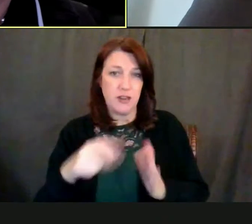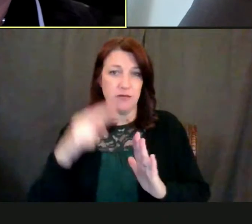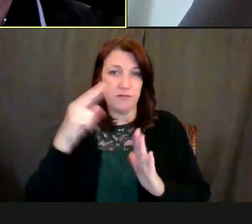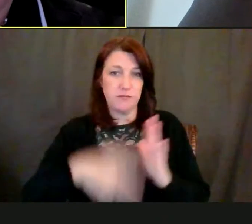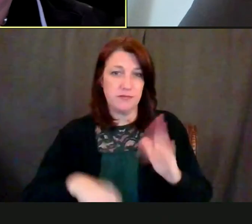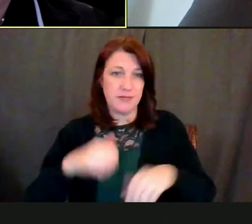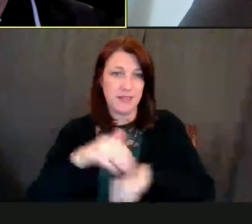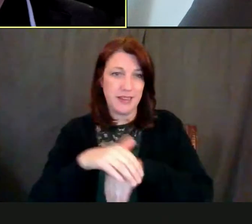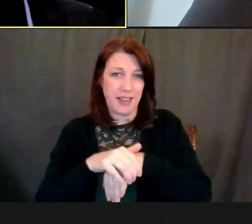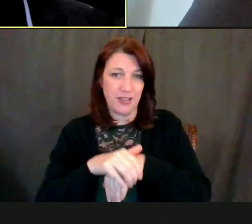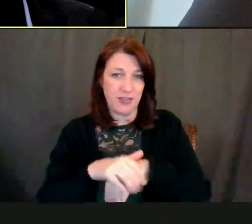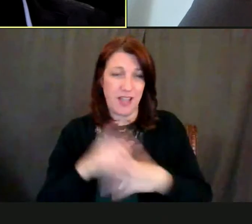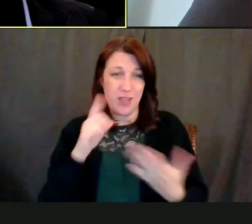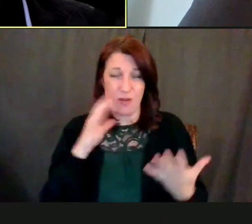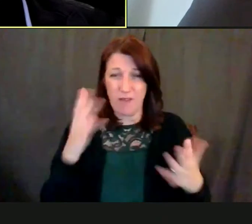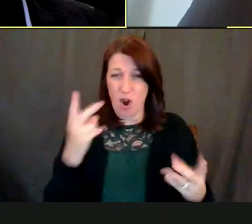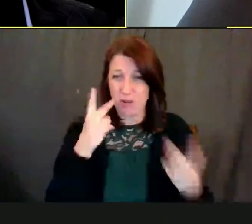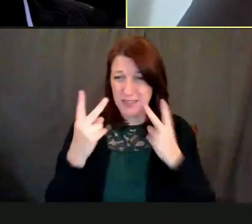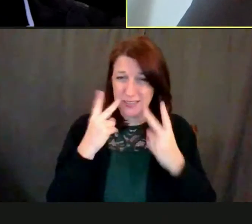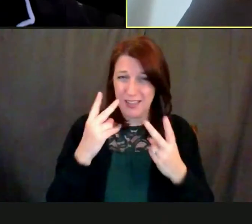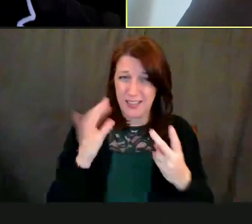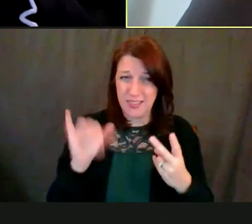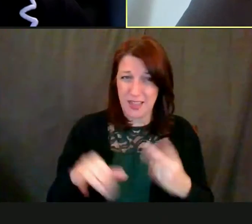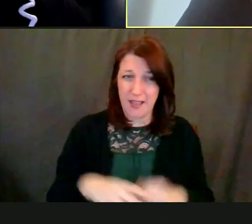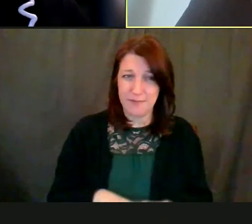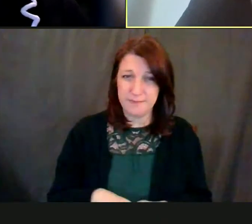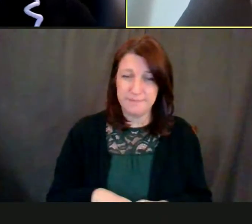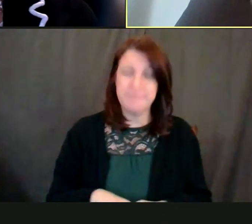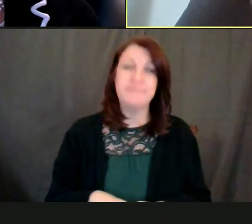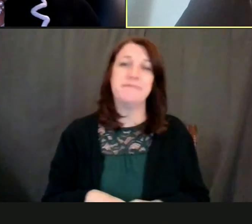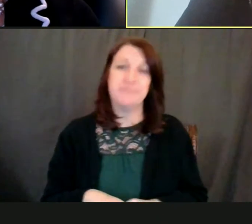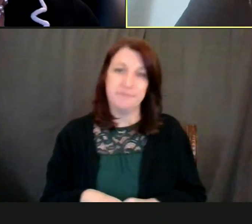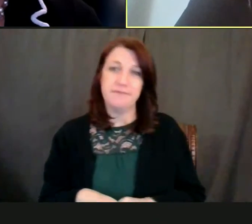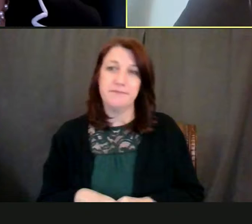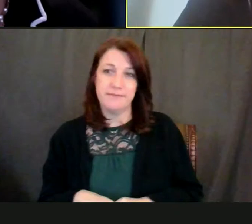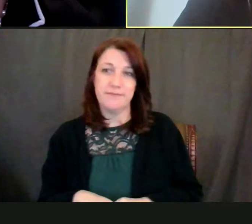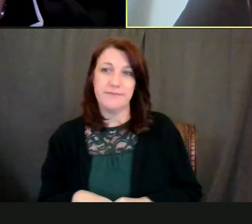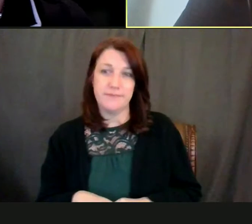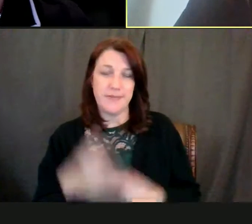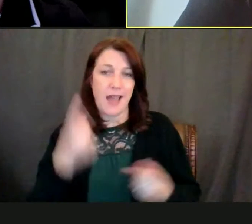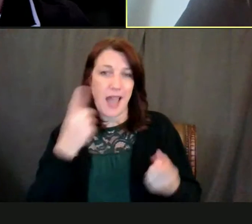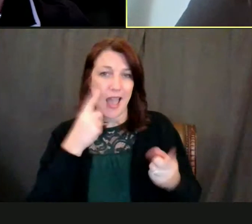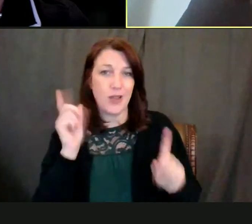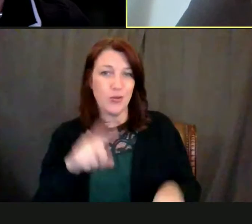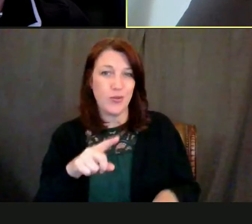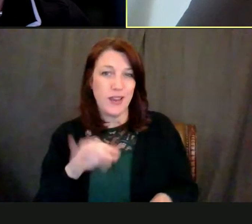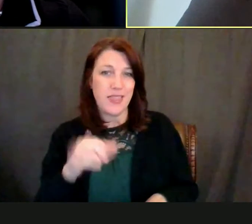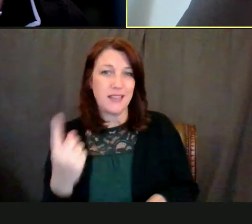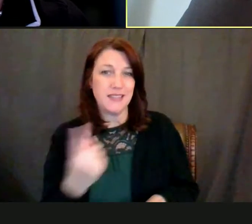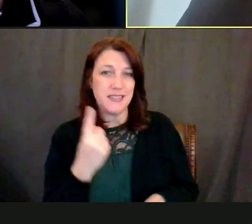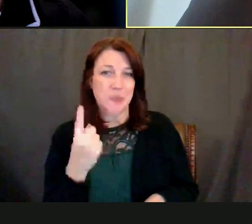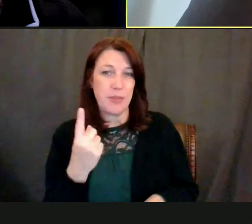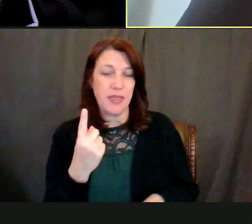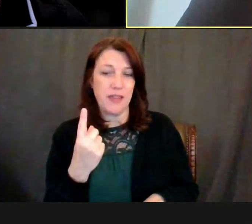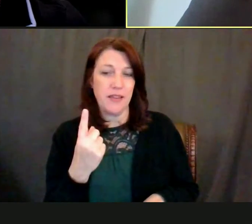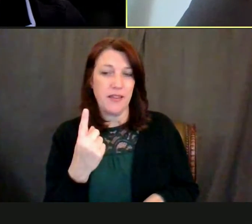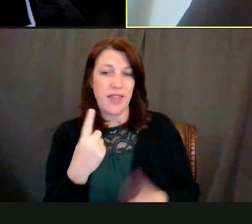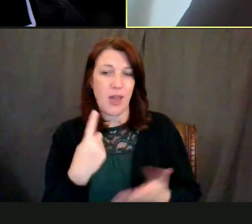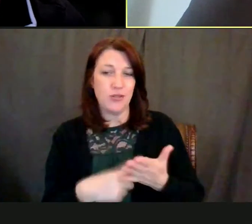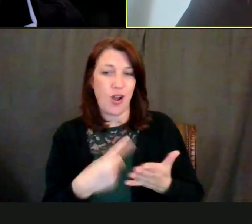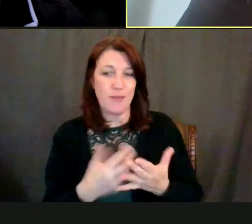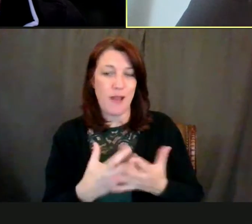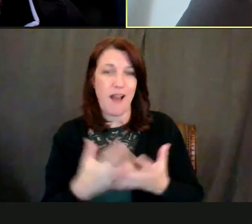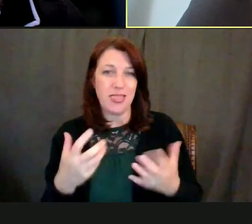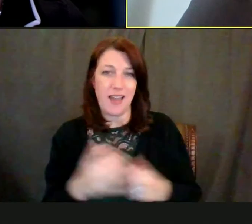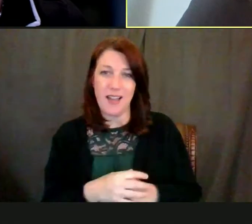we probably have all seen that. Yeah, and I agree. I think this is something that we talk about a lot. When